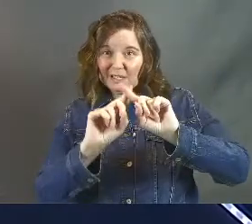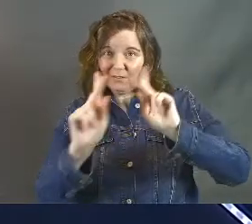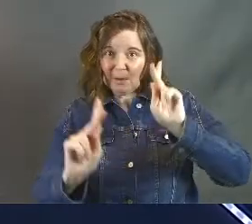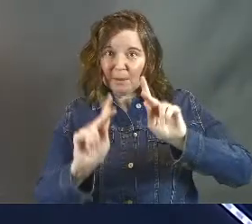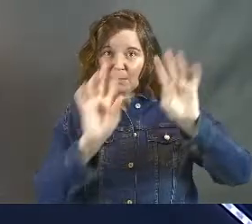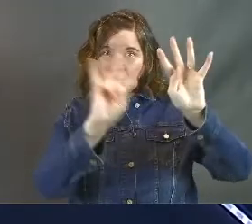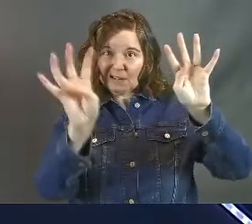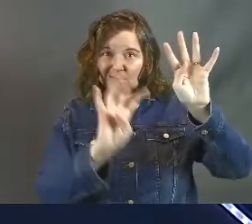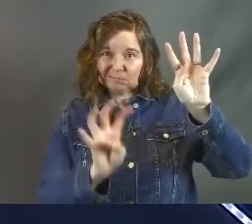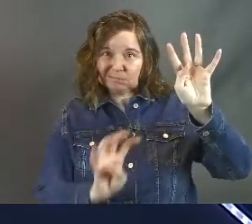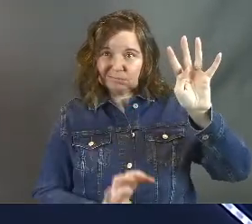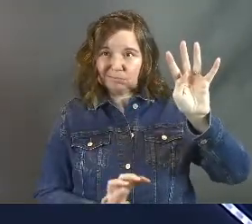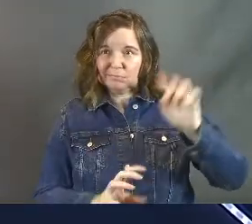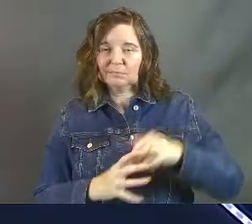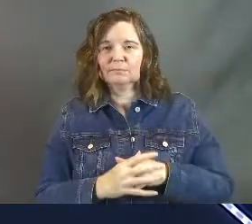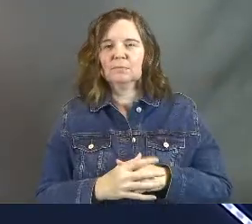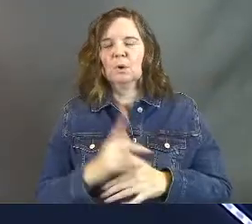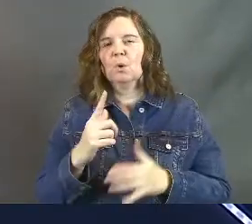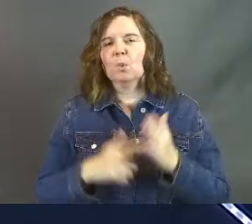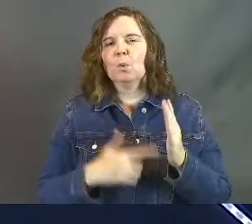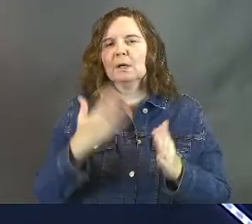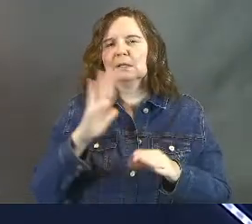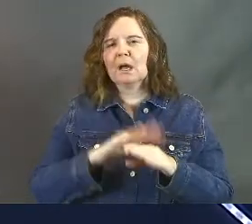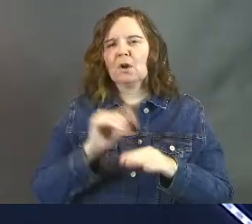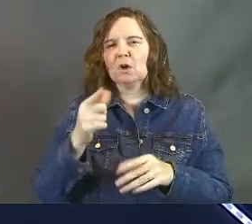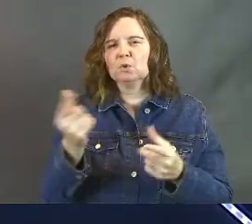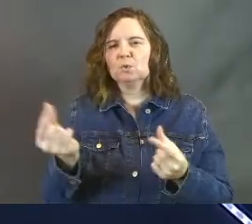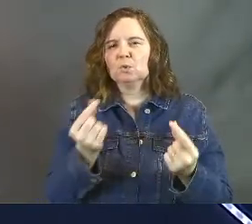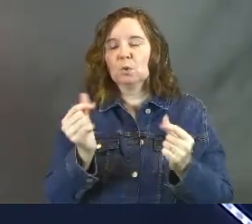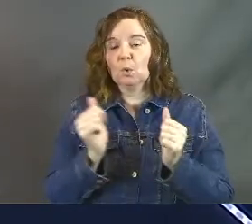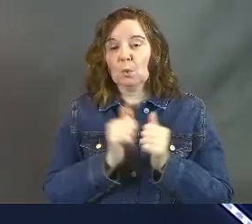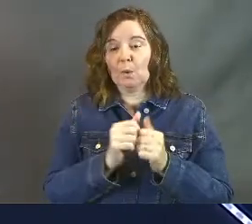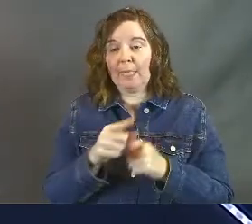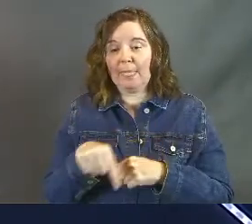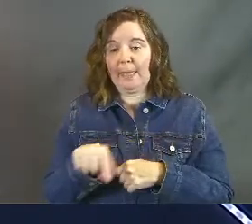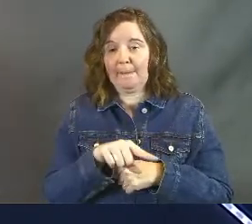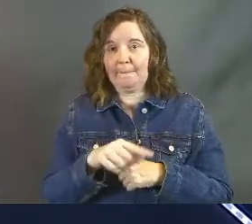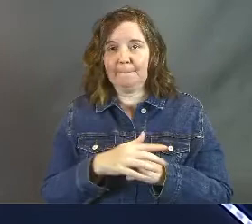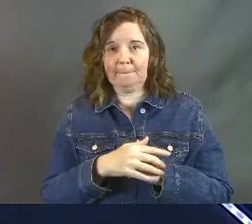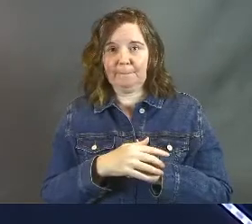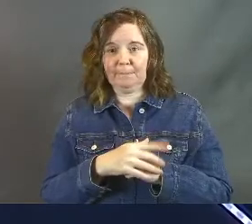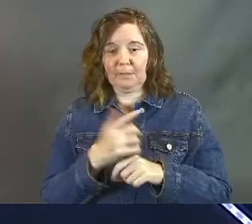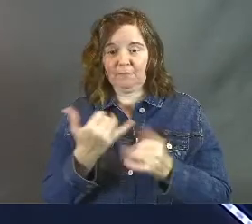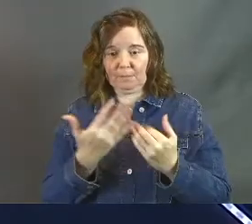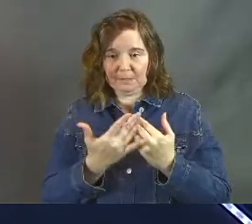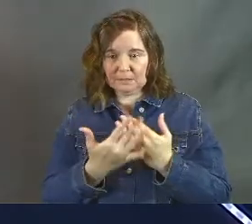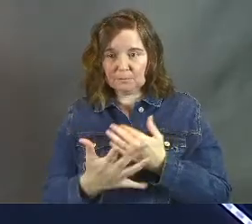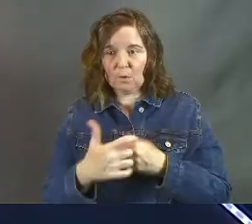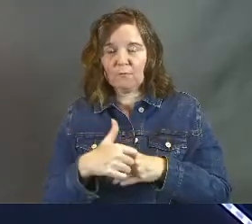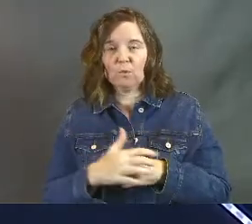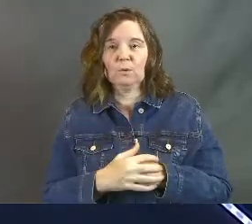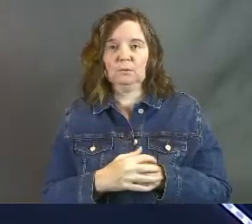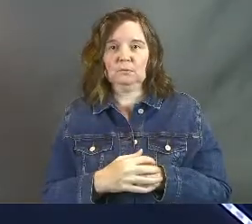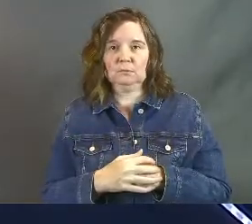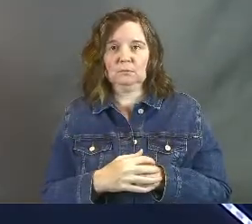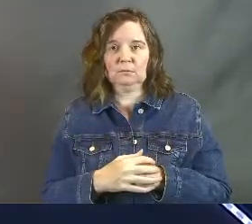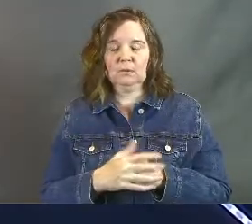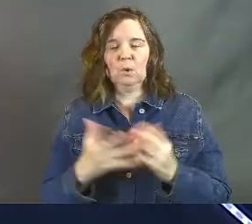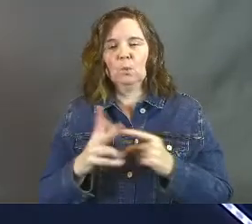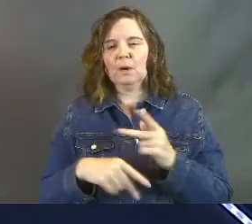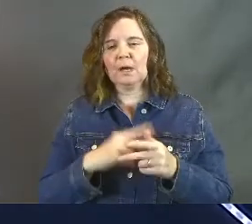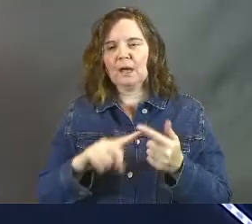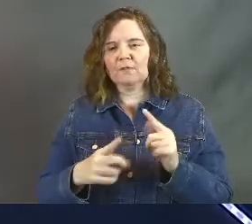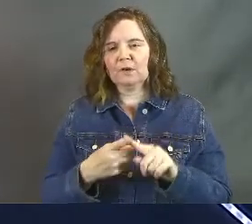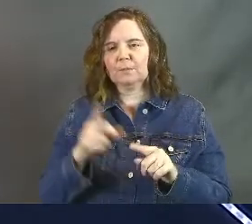you? What is God calling you to do with them from this point forward? What